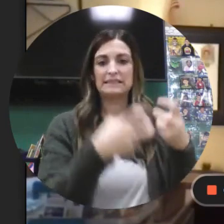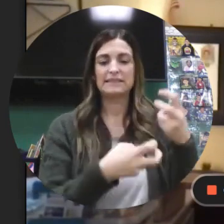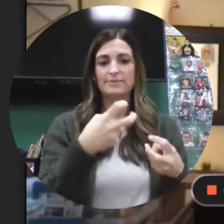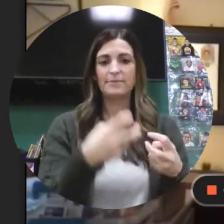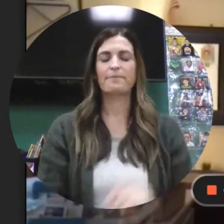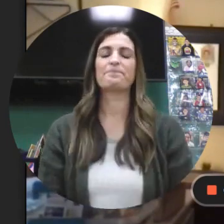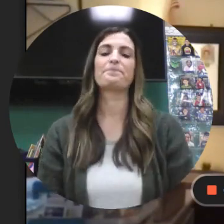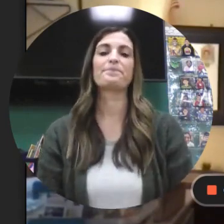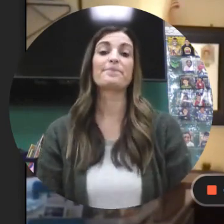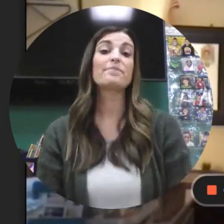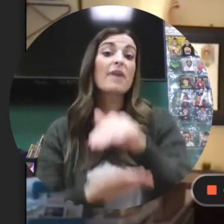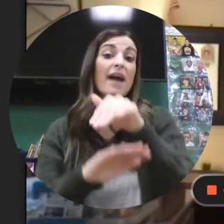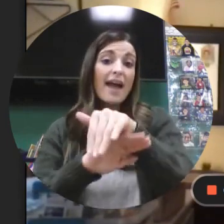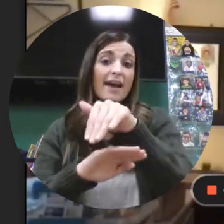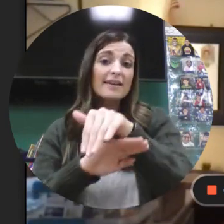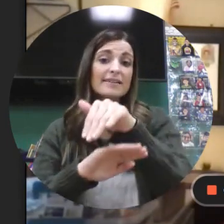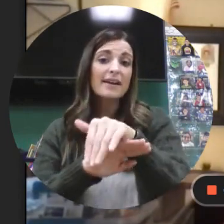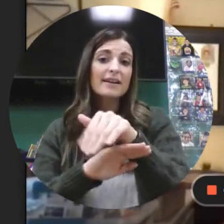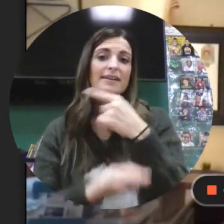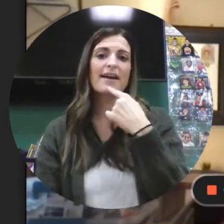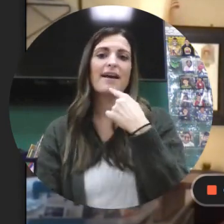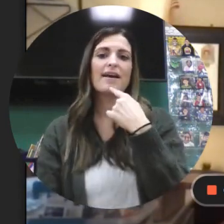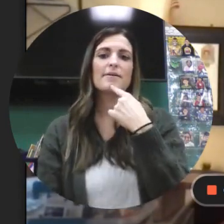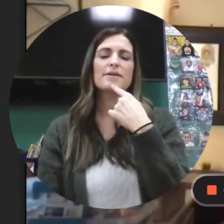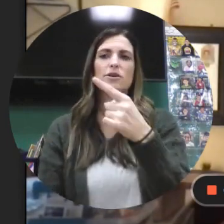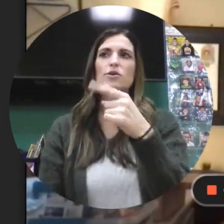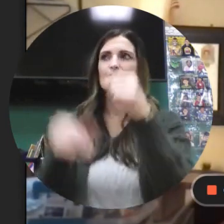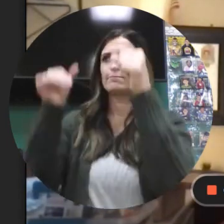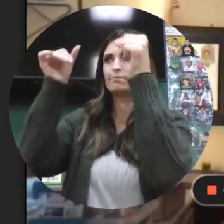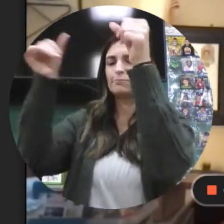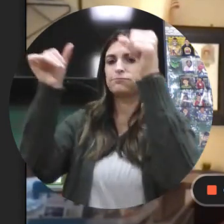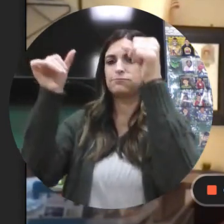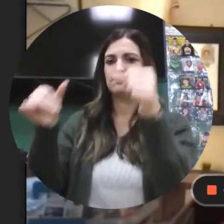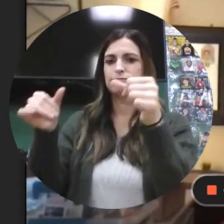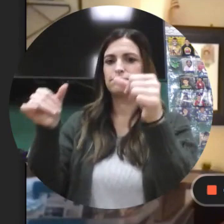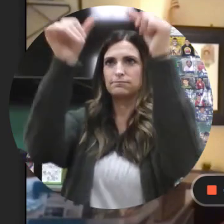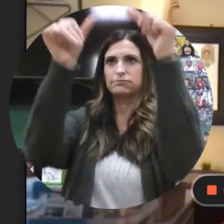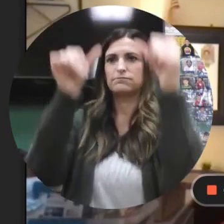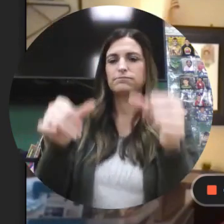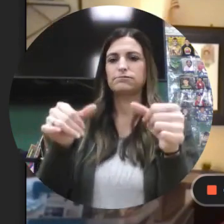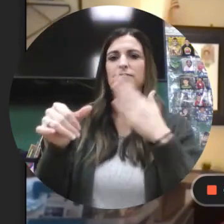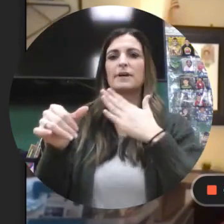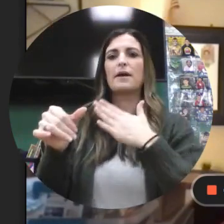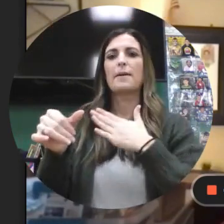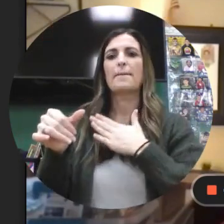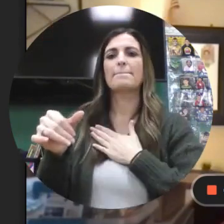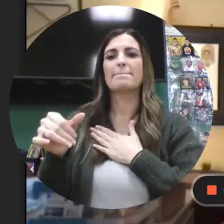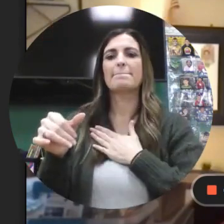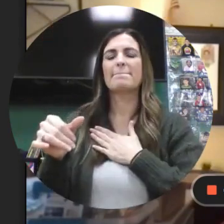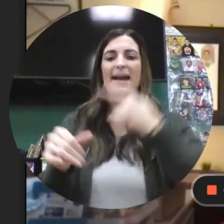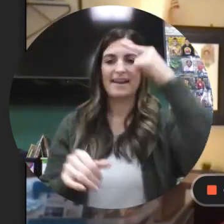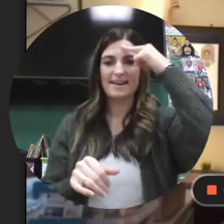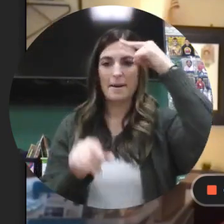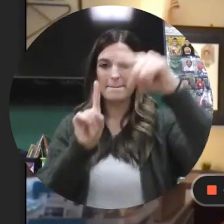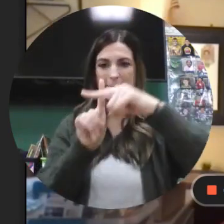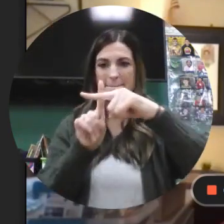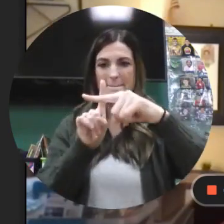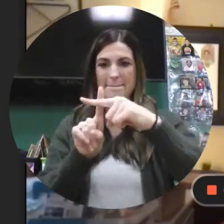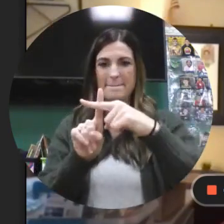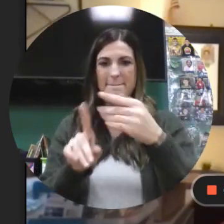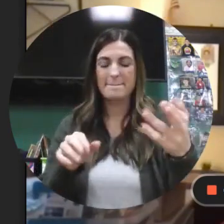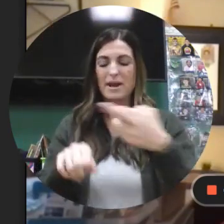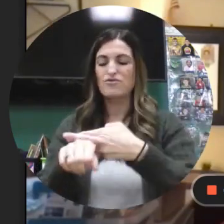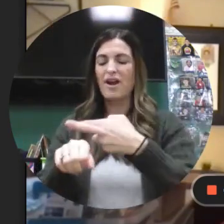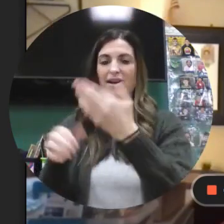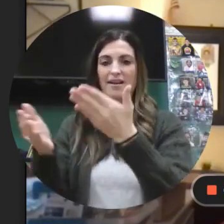Be Yourself and You Got This back on my windowsill with the rest of my rock collection. I felt I failed at both of